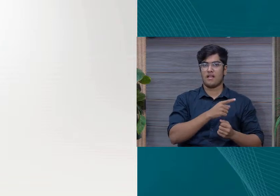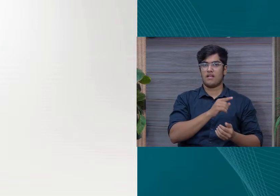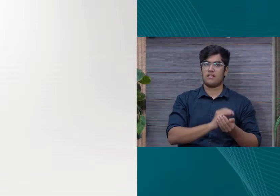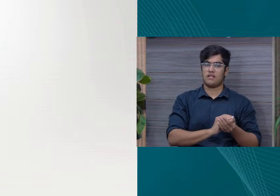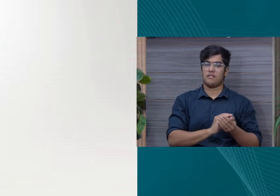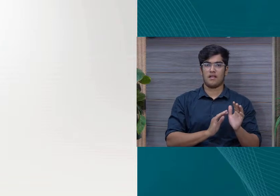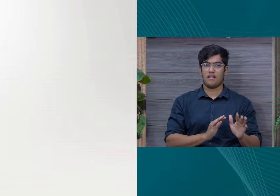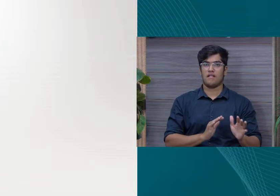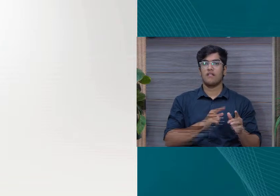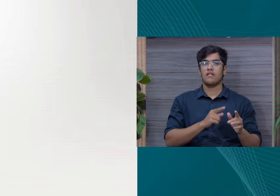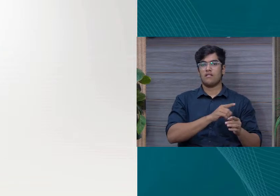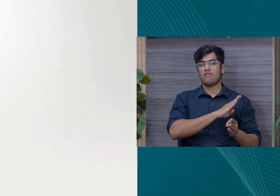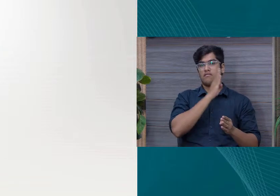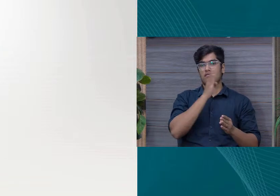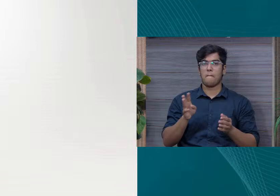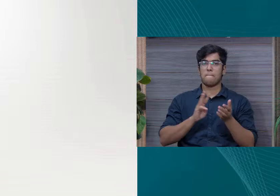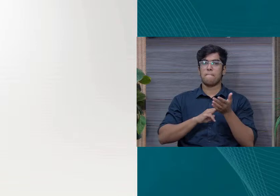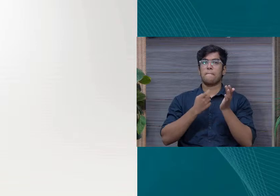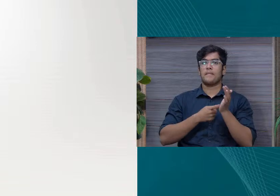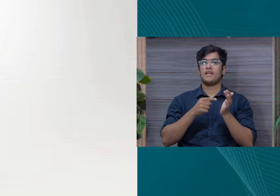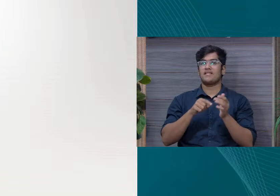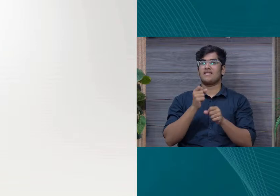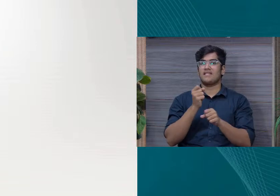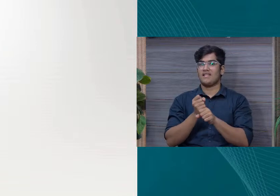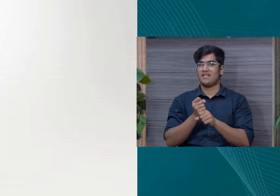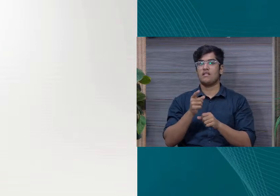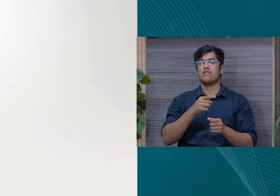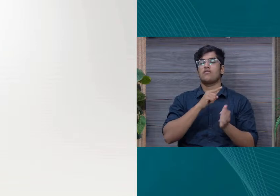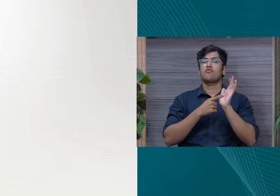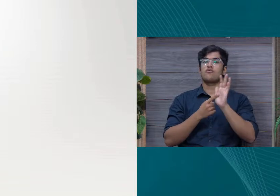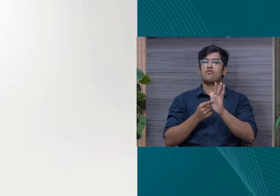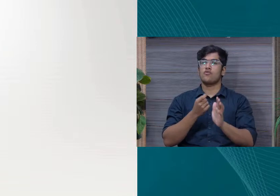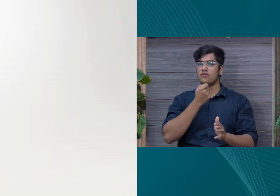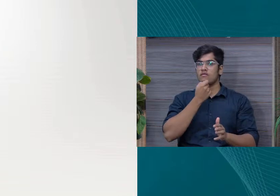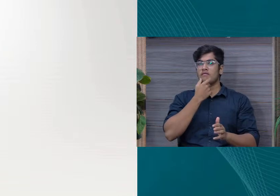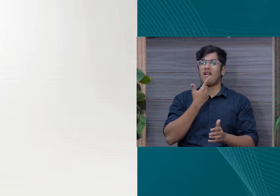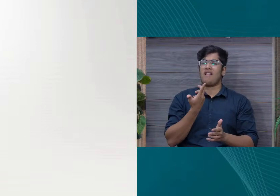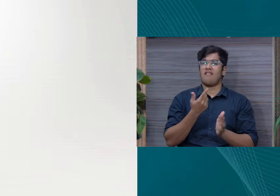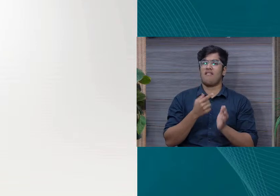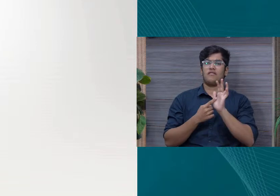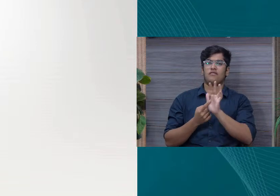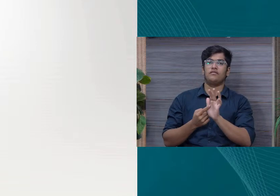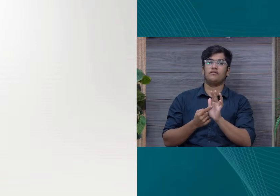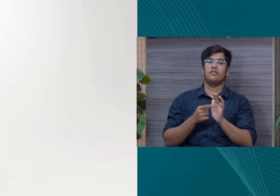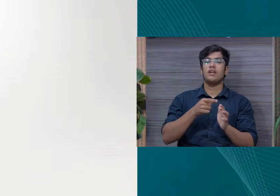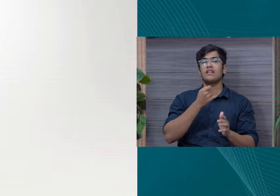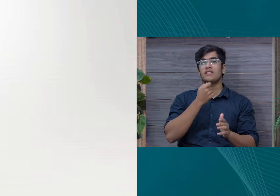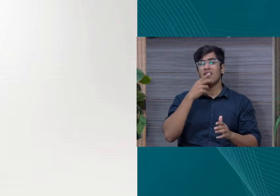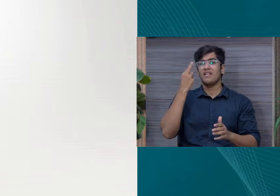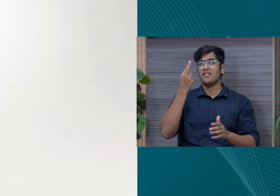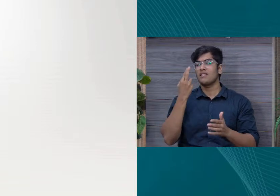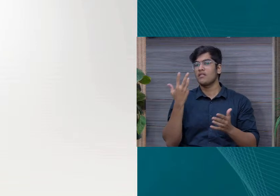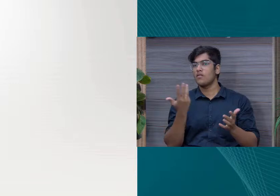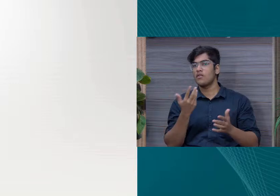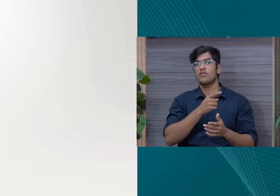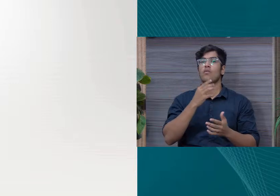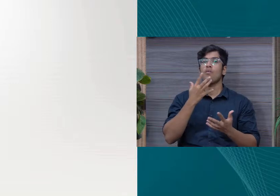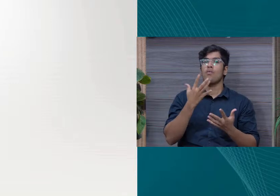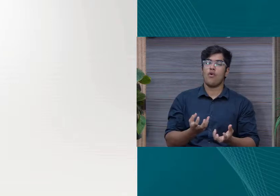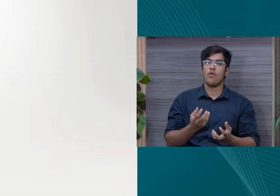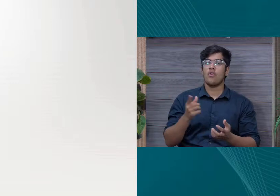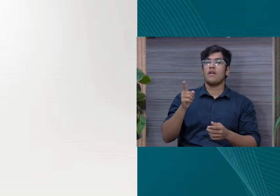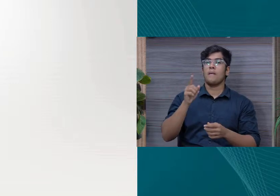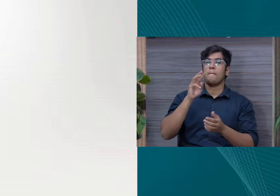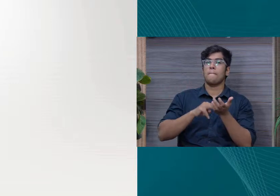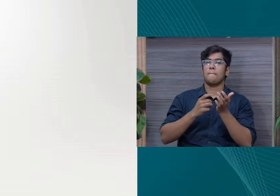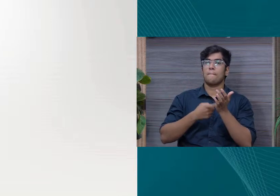came to Mr. Gessler and showed him the shoes with a smile on his face. Why the smile was there? Because he wanted Mr. Gessler